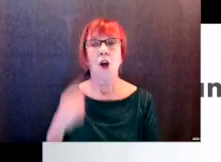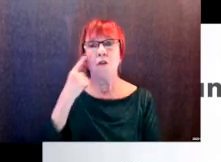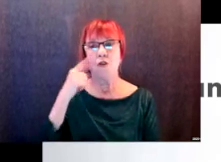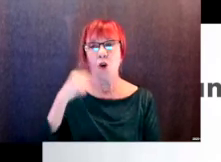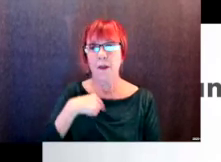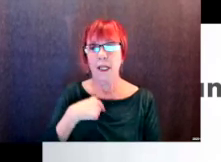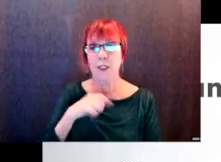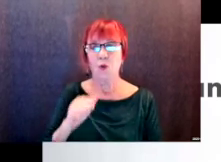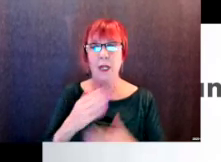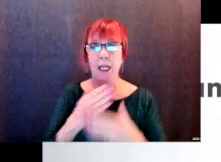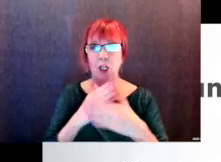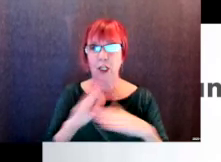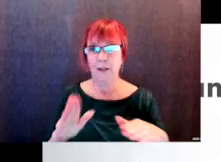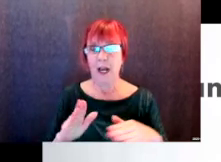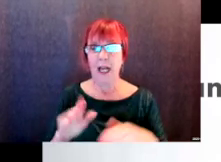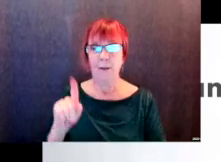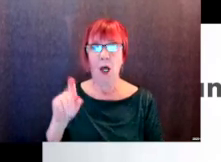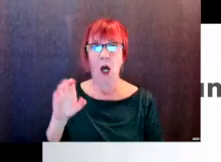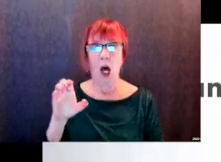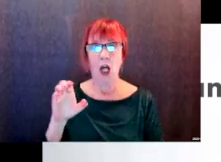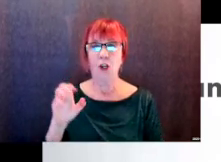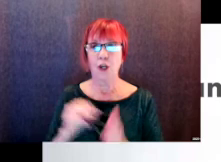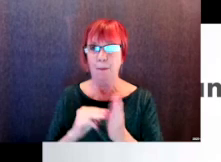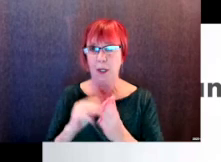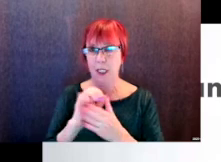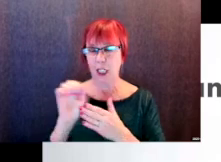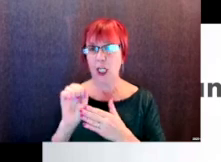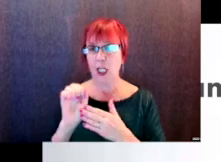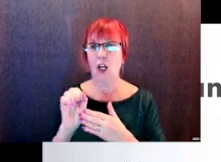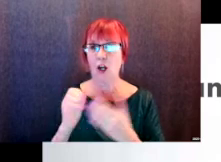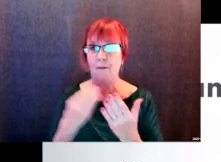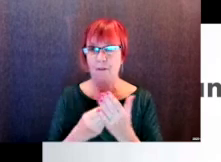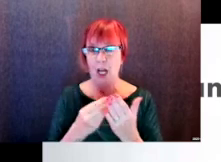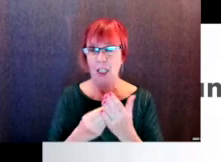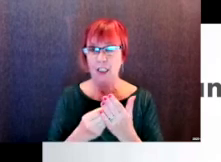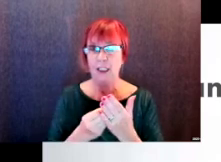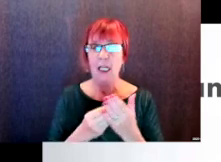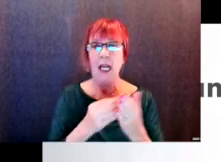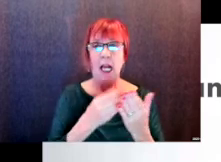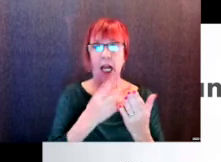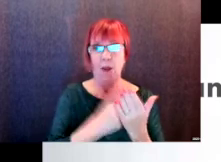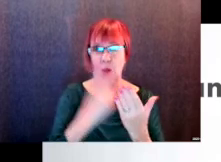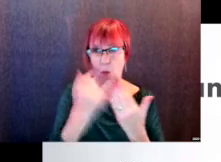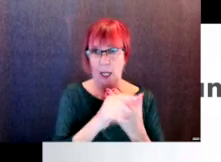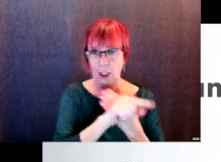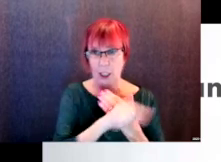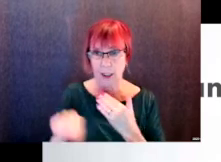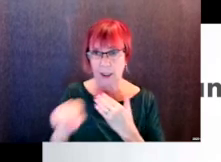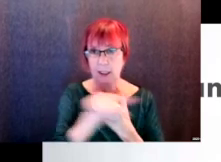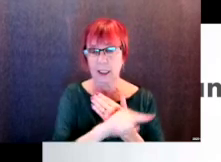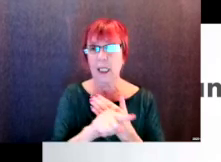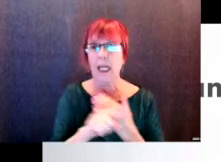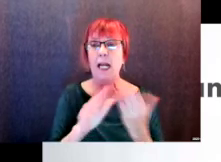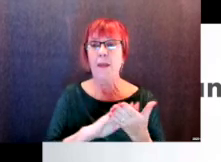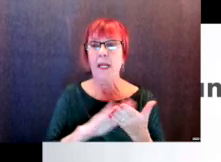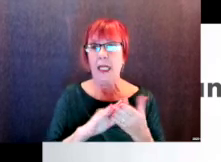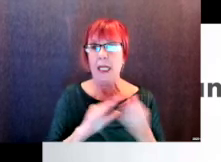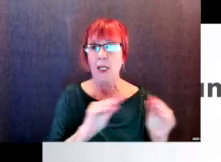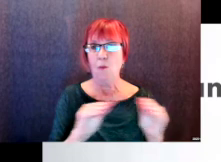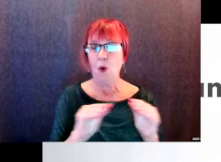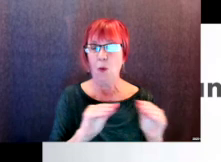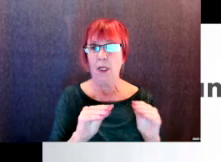from about mid-October to about mid-November. And I should note, I say June and July is our